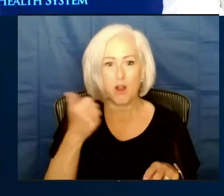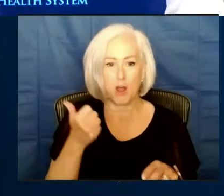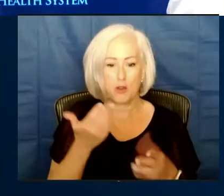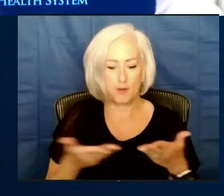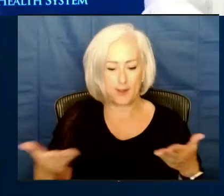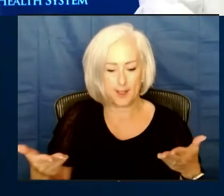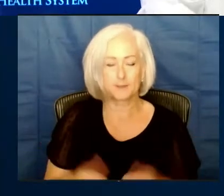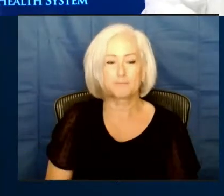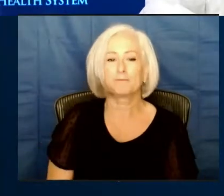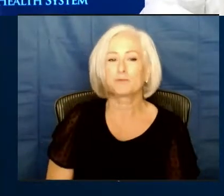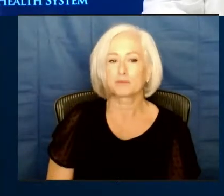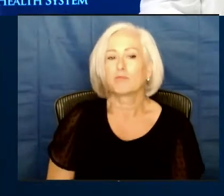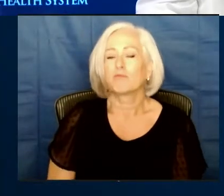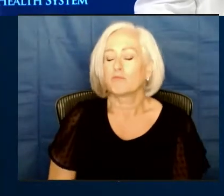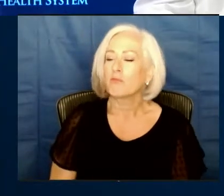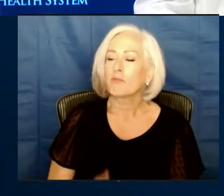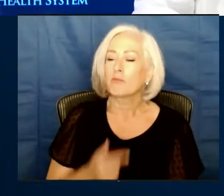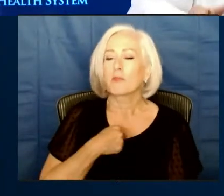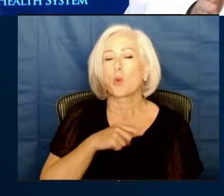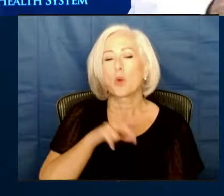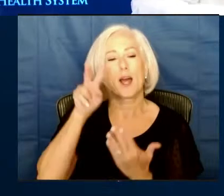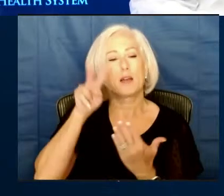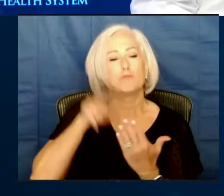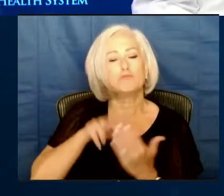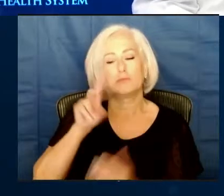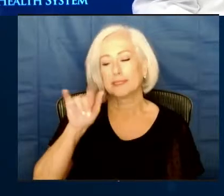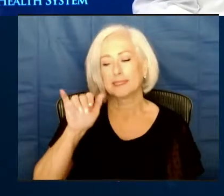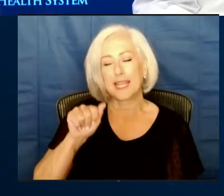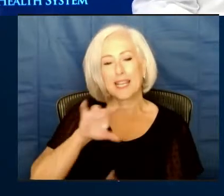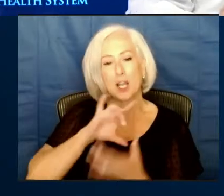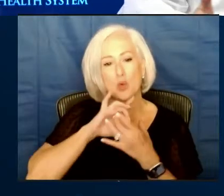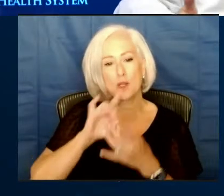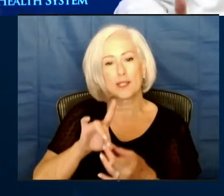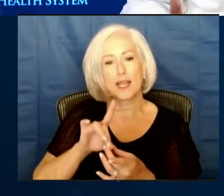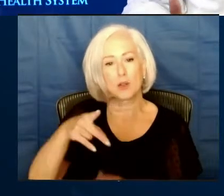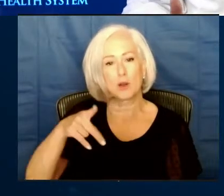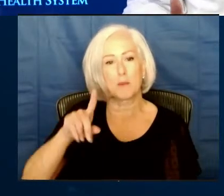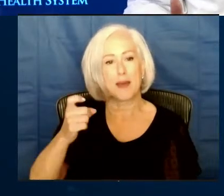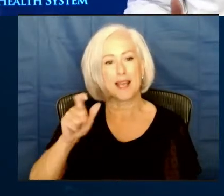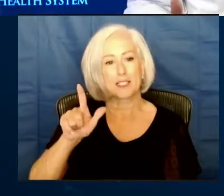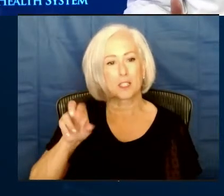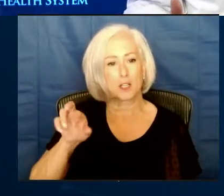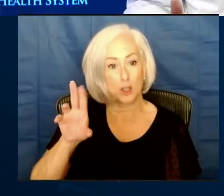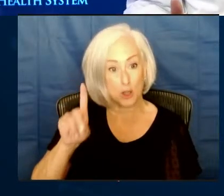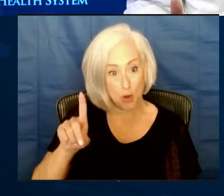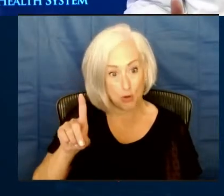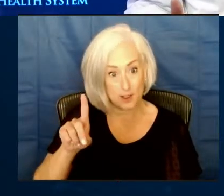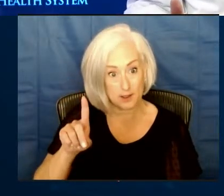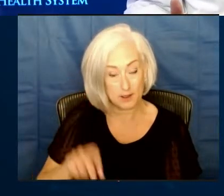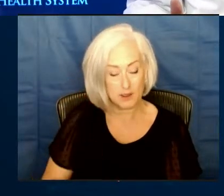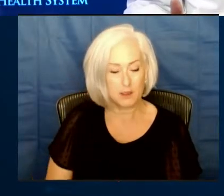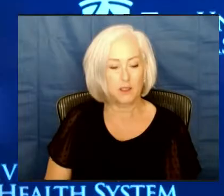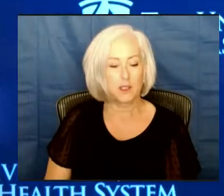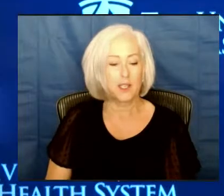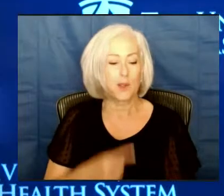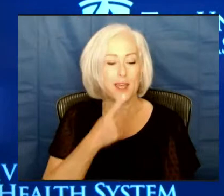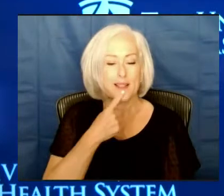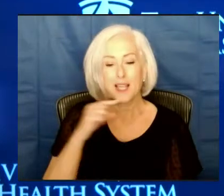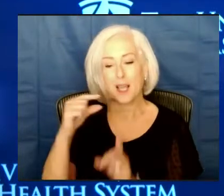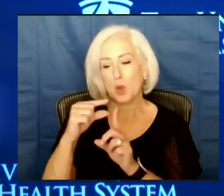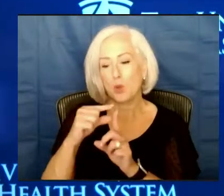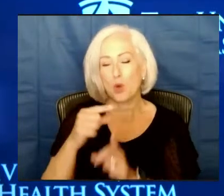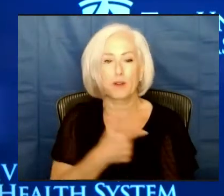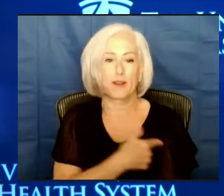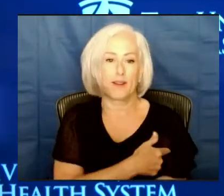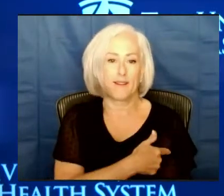think as I looked at the data around Paxlovid in vaccinated patients, the problem is vaccinated is loosely defined anymore, right? Have you had 2